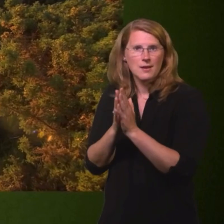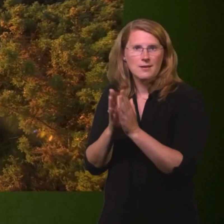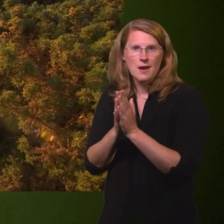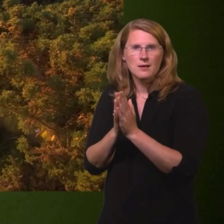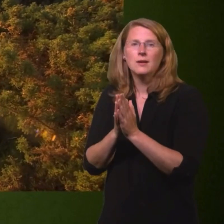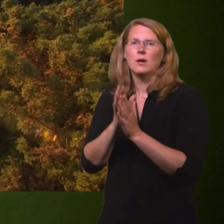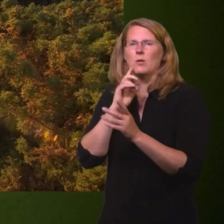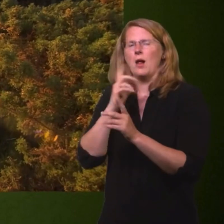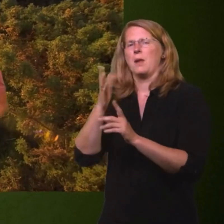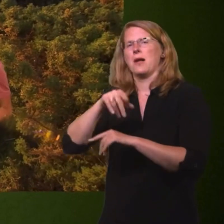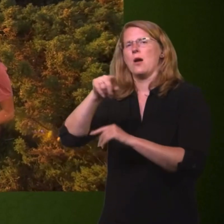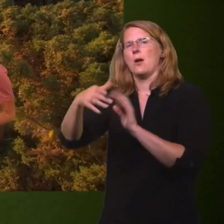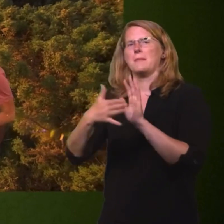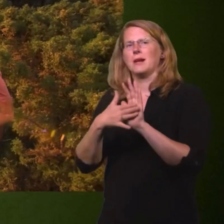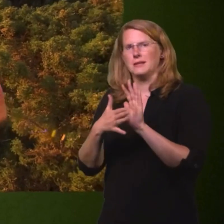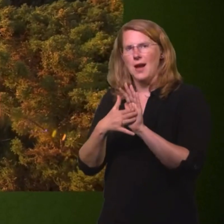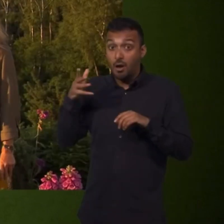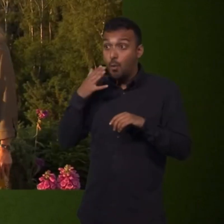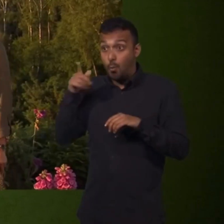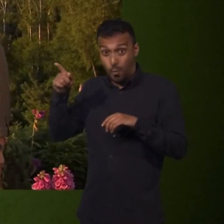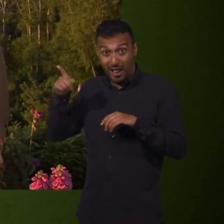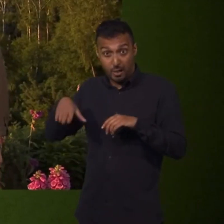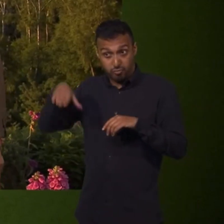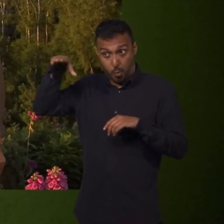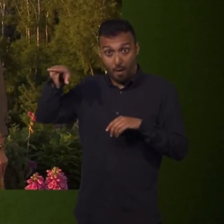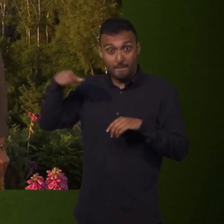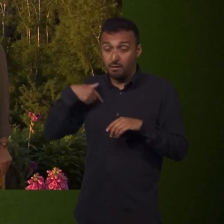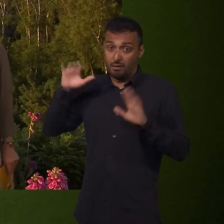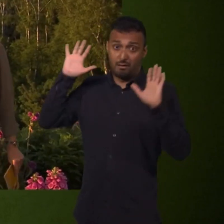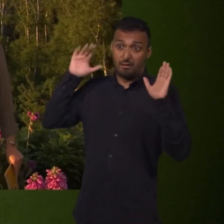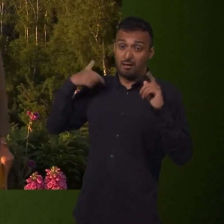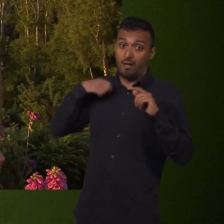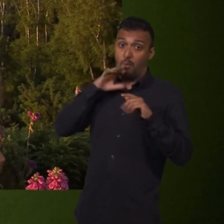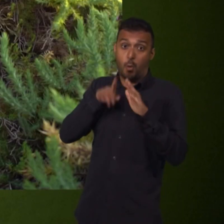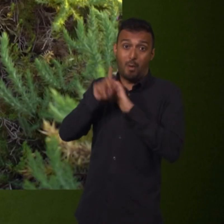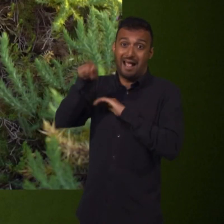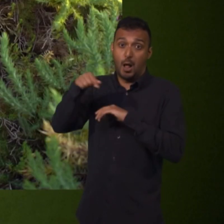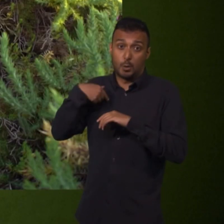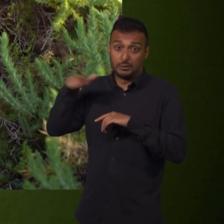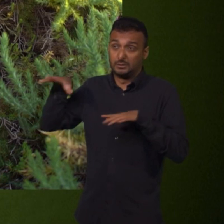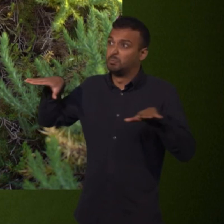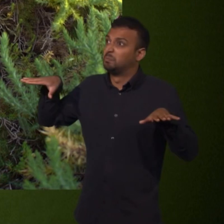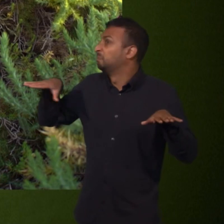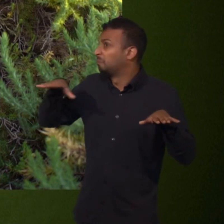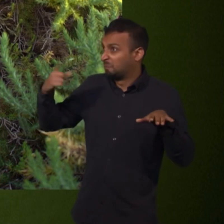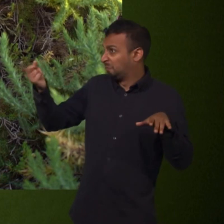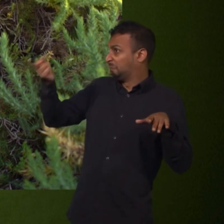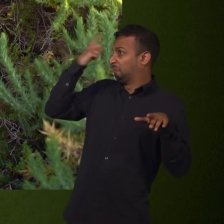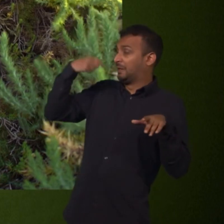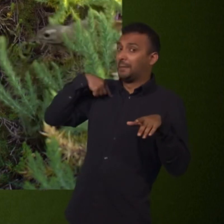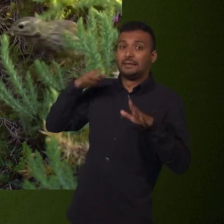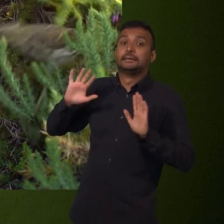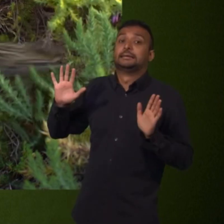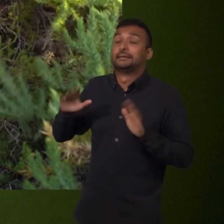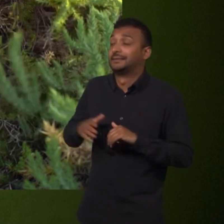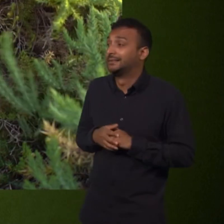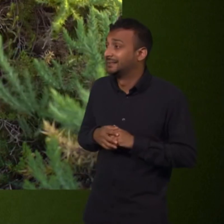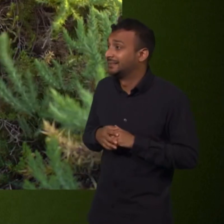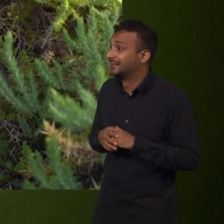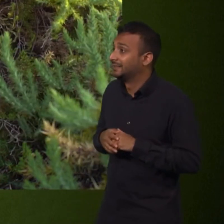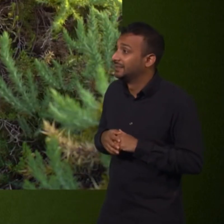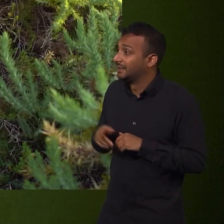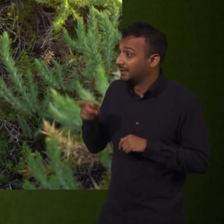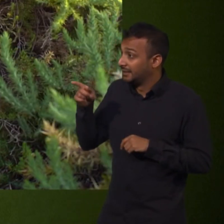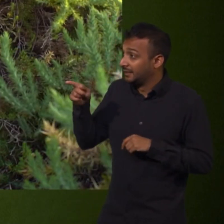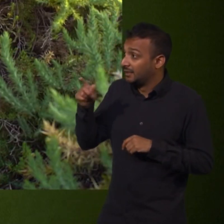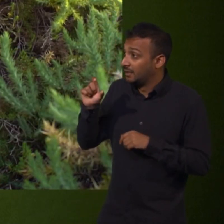crossed, that it's fledged. Let's go live to our cuckoo, which which is another nest we were watching last week. And there you can